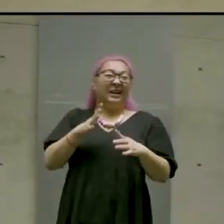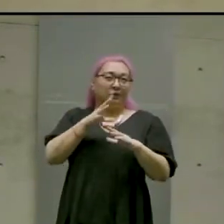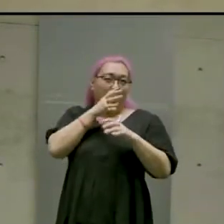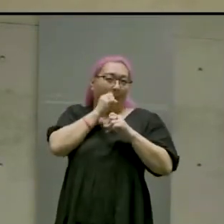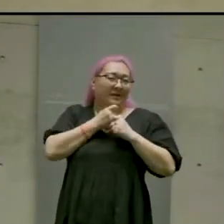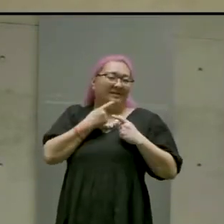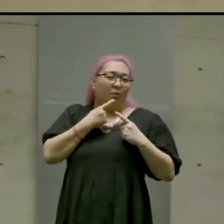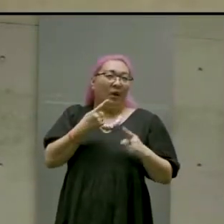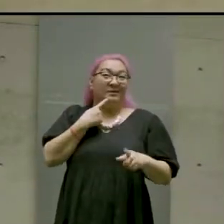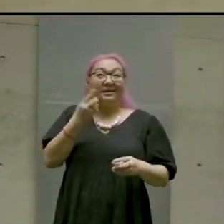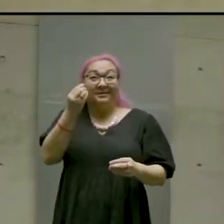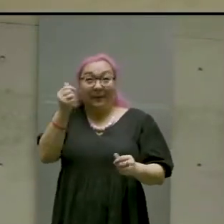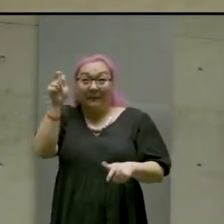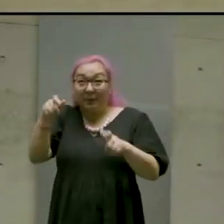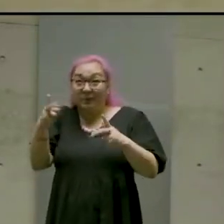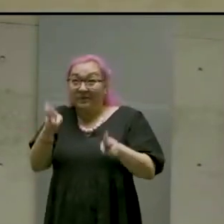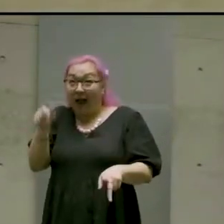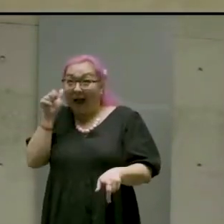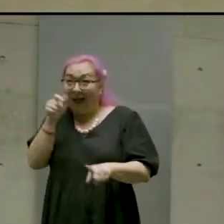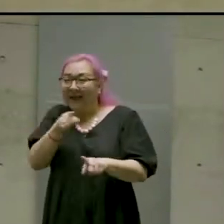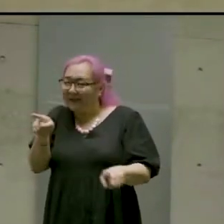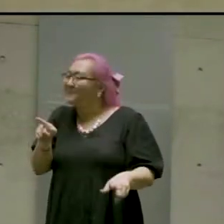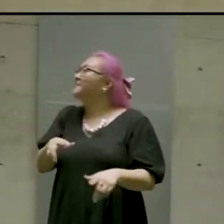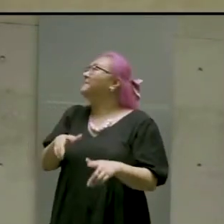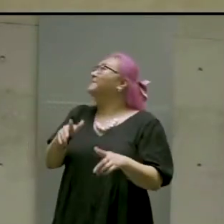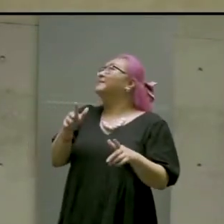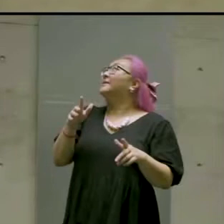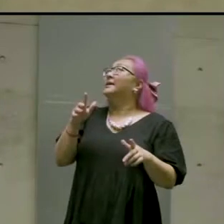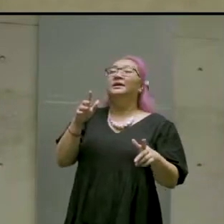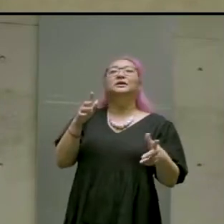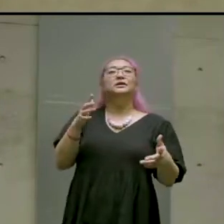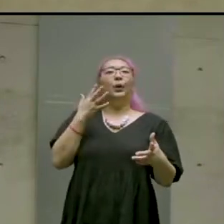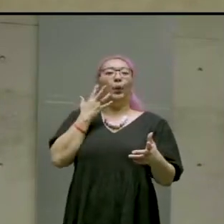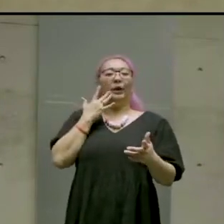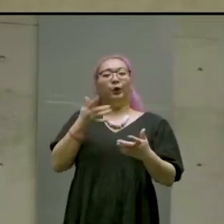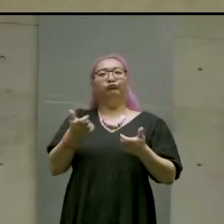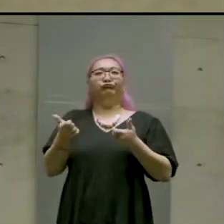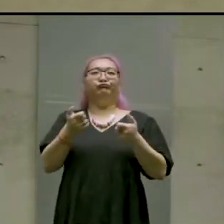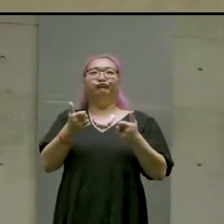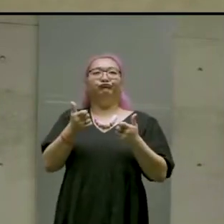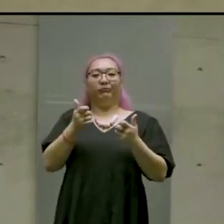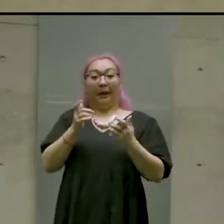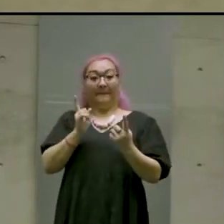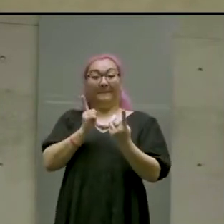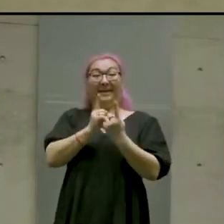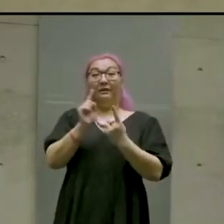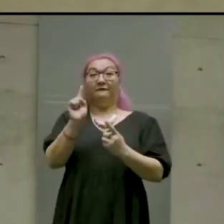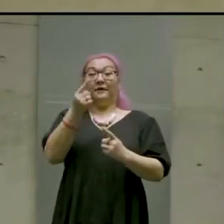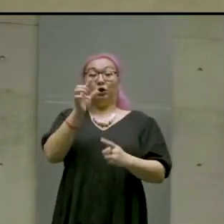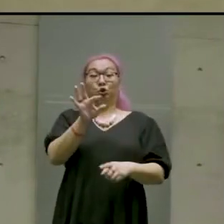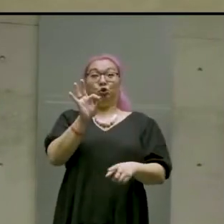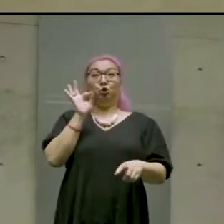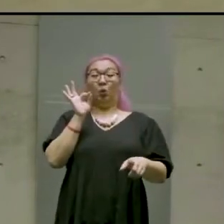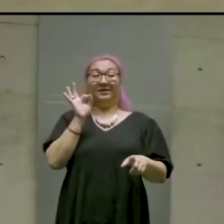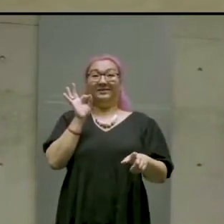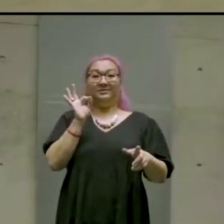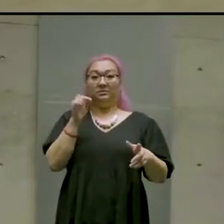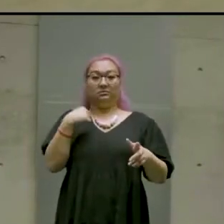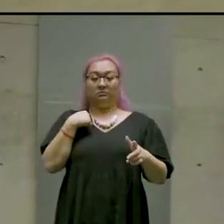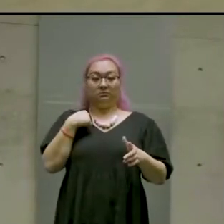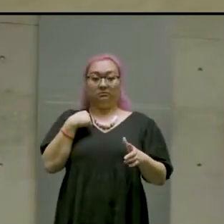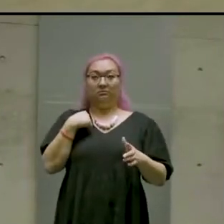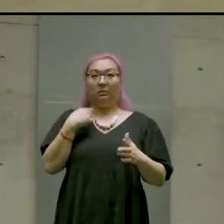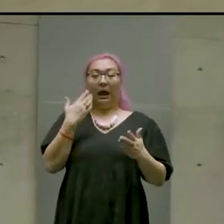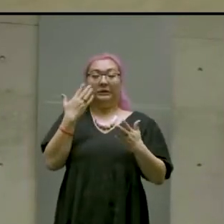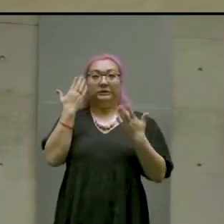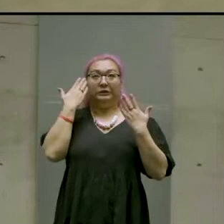And when you first encounter that first choice, and particularly if you came at it without knowing anything, for me at least, it was really shocking. I